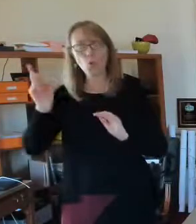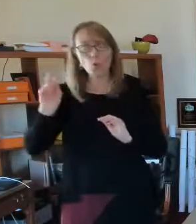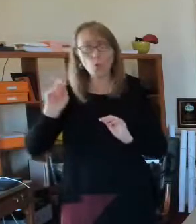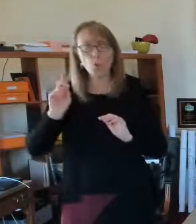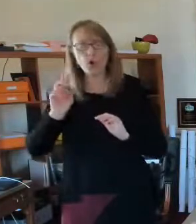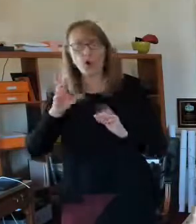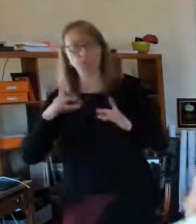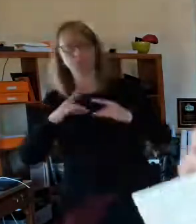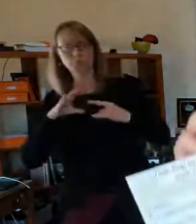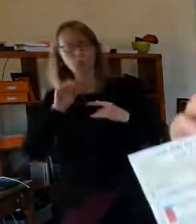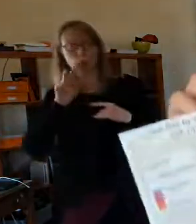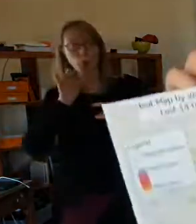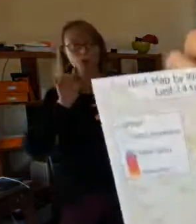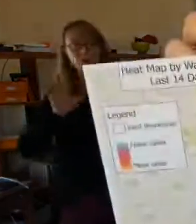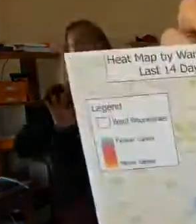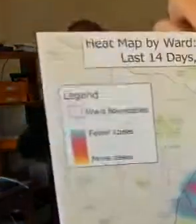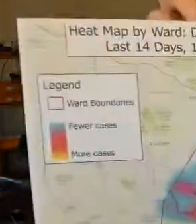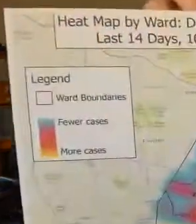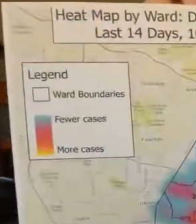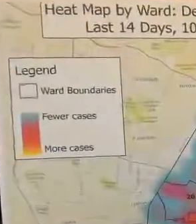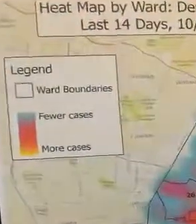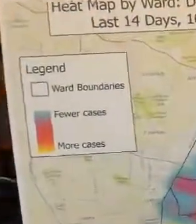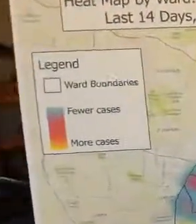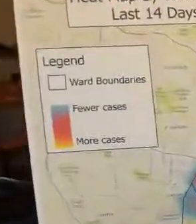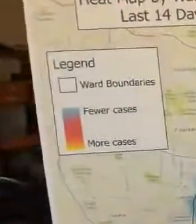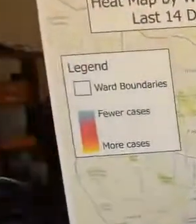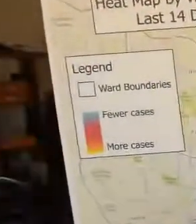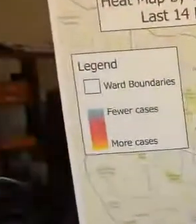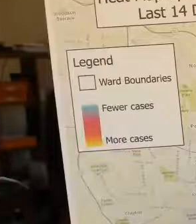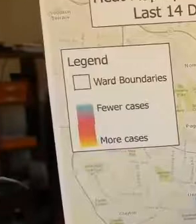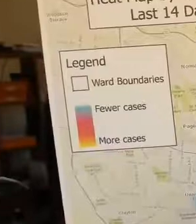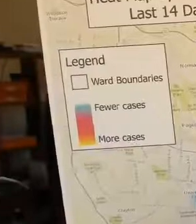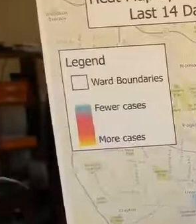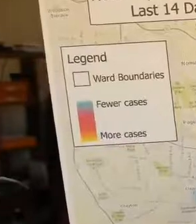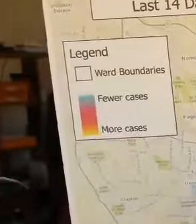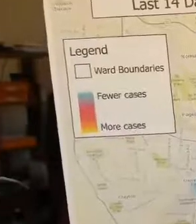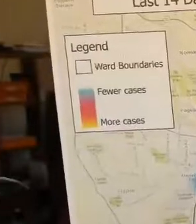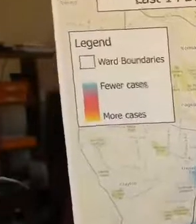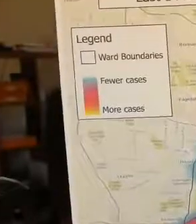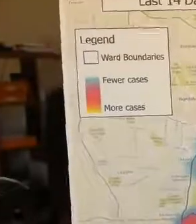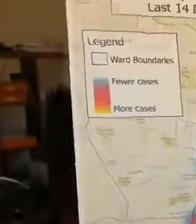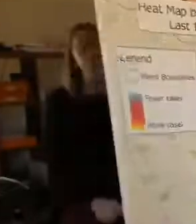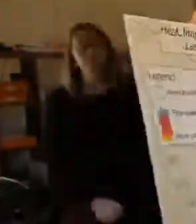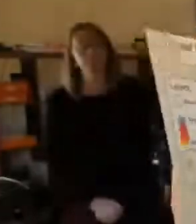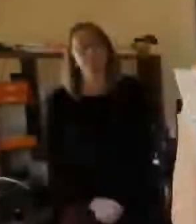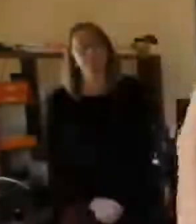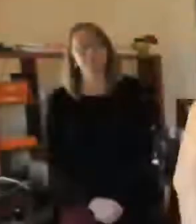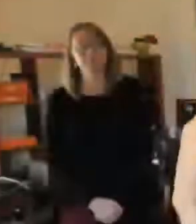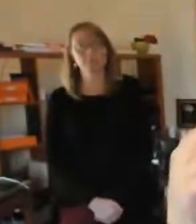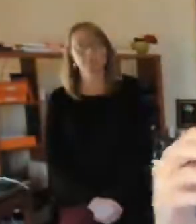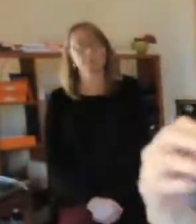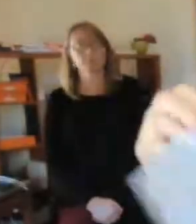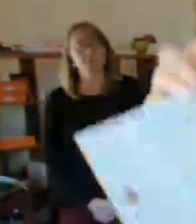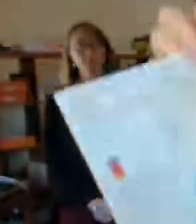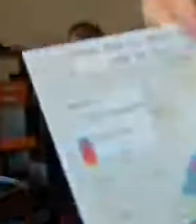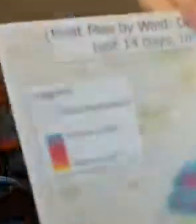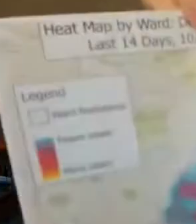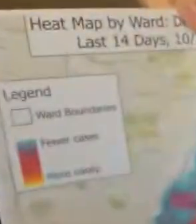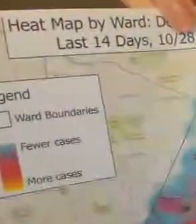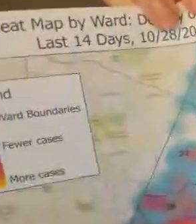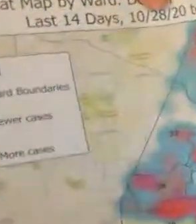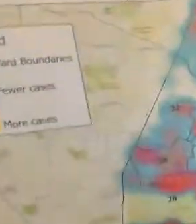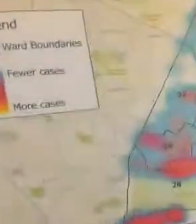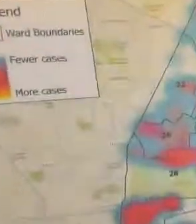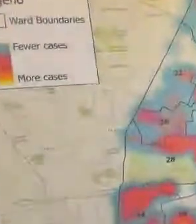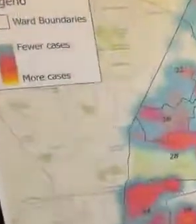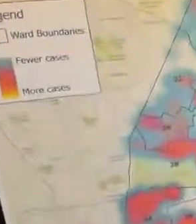our Facebook or Twitter. This is probably hard to see, but what it demonstrates, the yellow